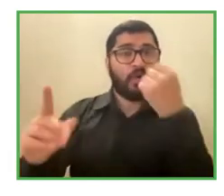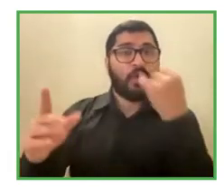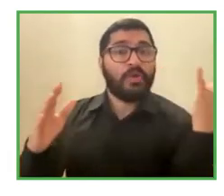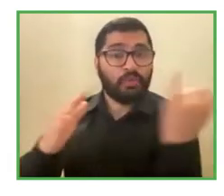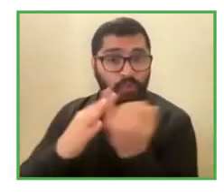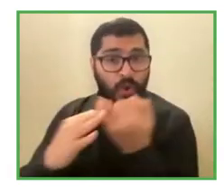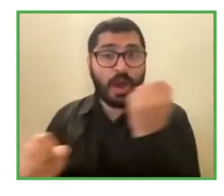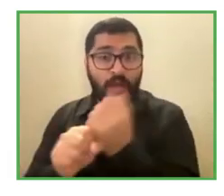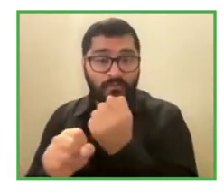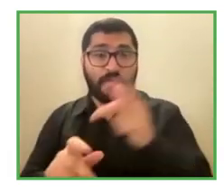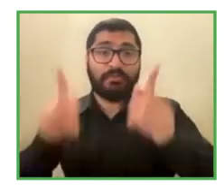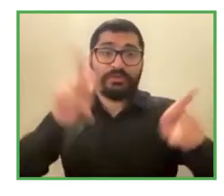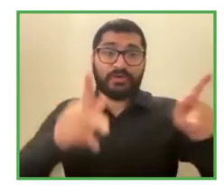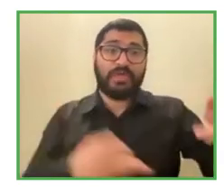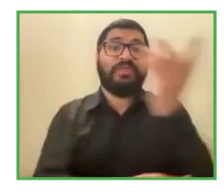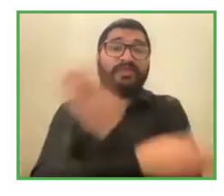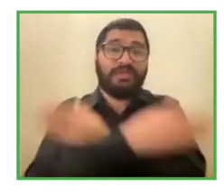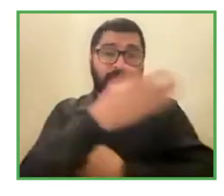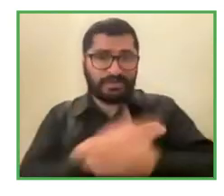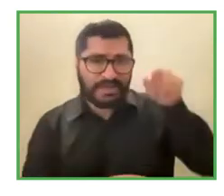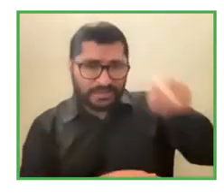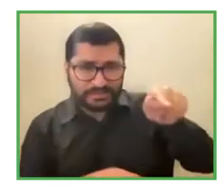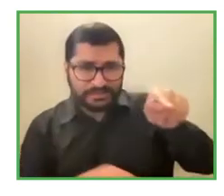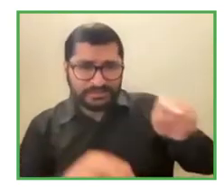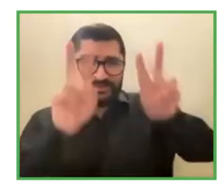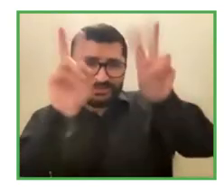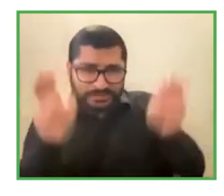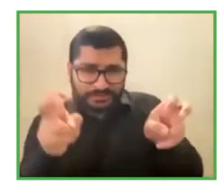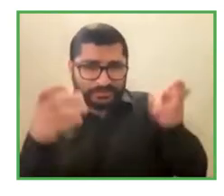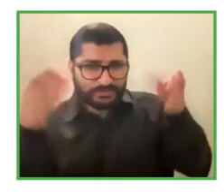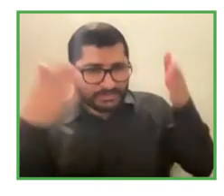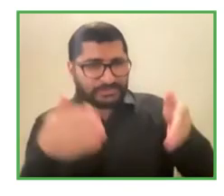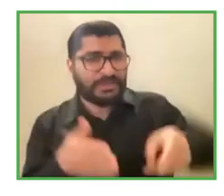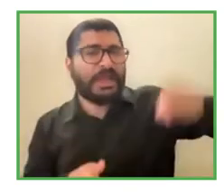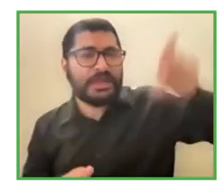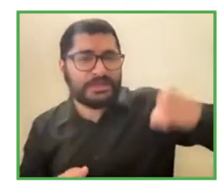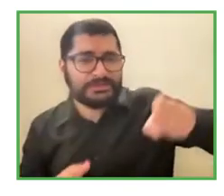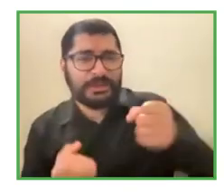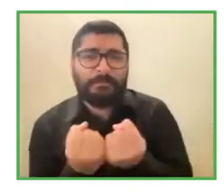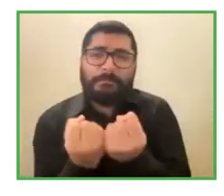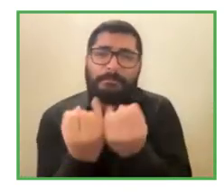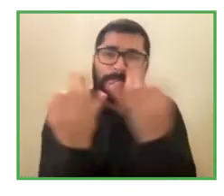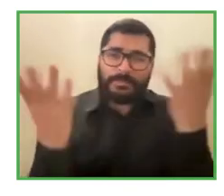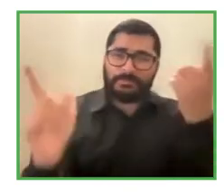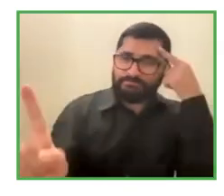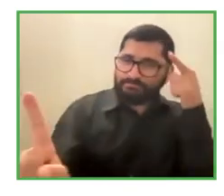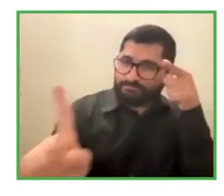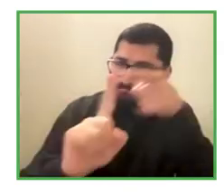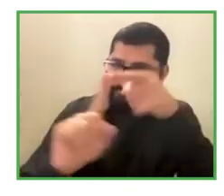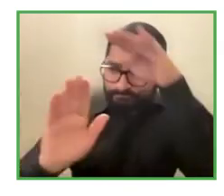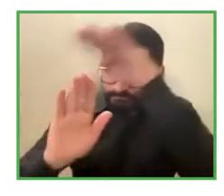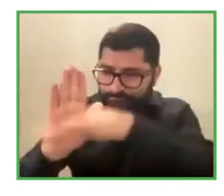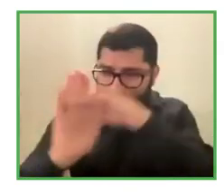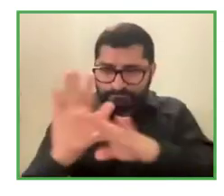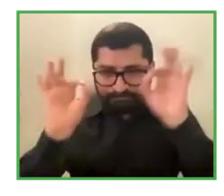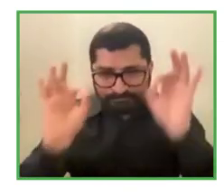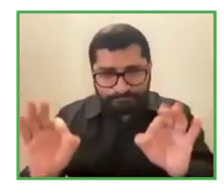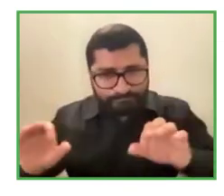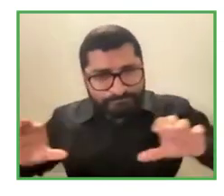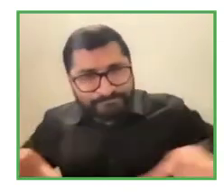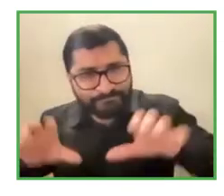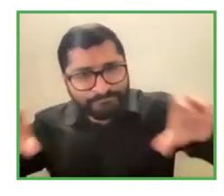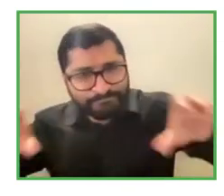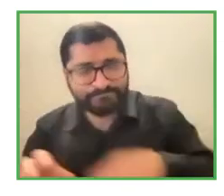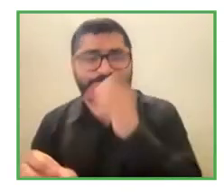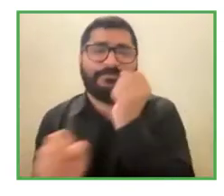and more work inclusion of a person with disabilities. So it is going to be necessary to be very dedicated and